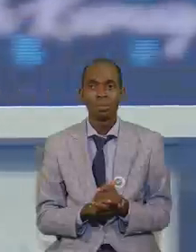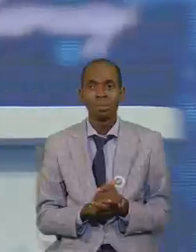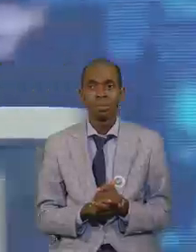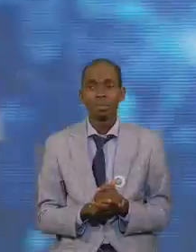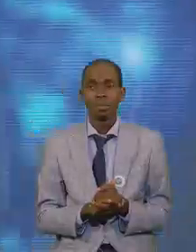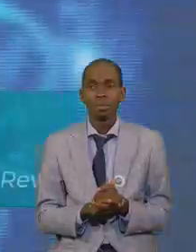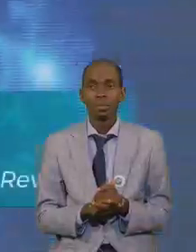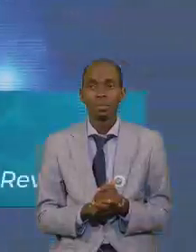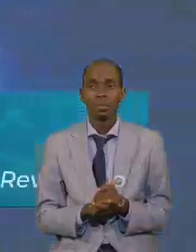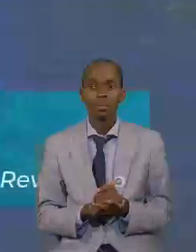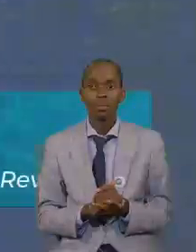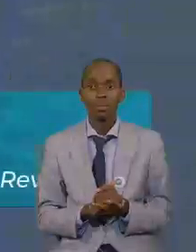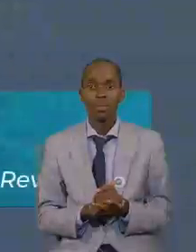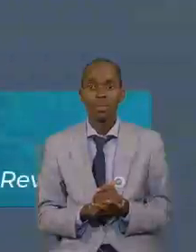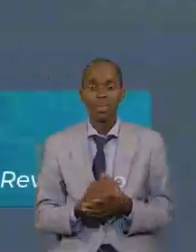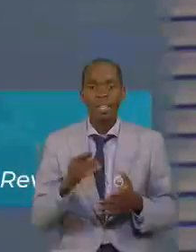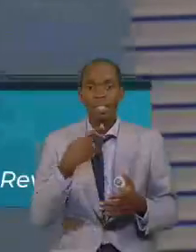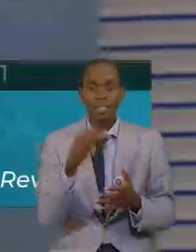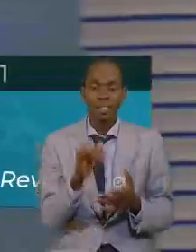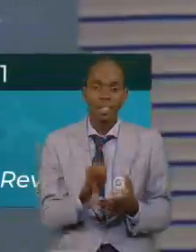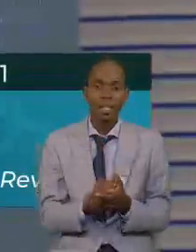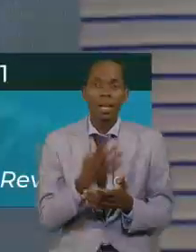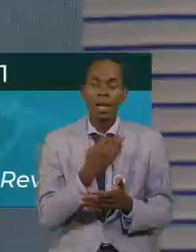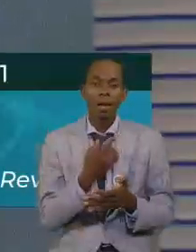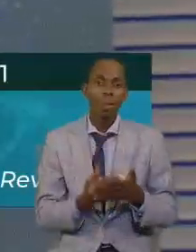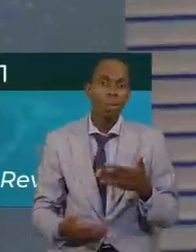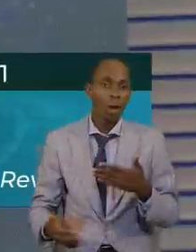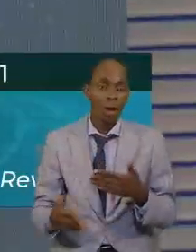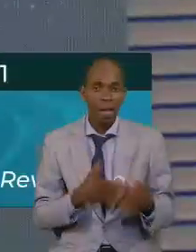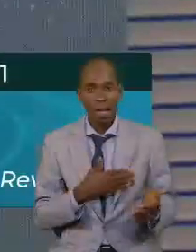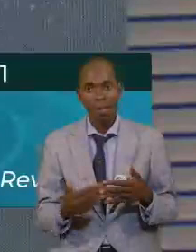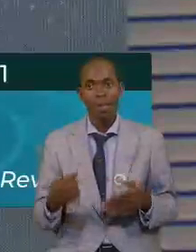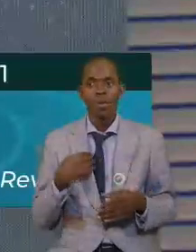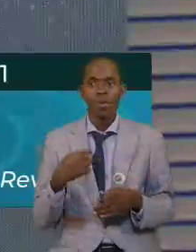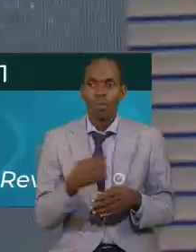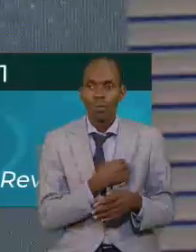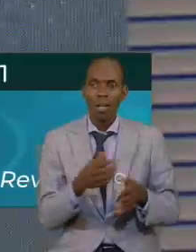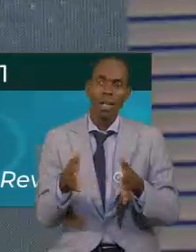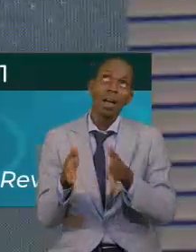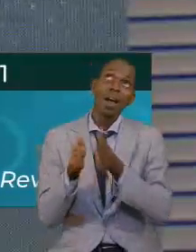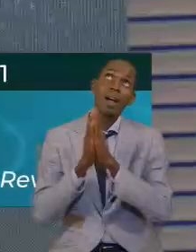22, he says, and whatsoever we ask,